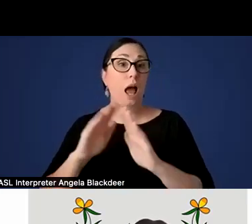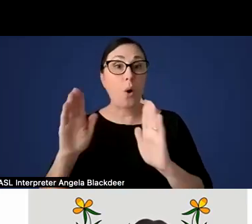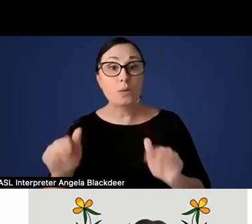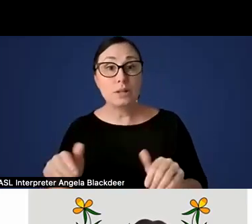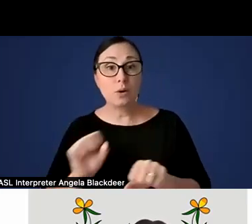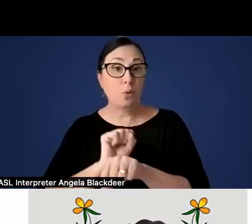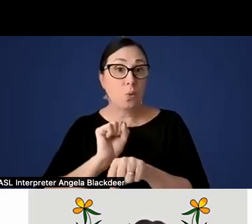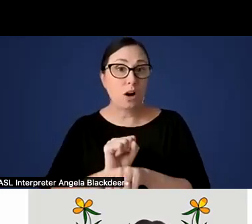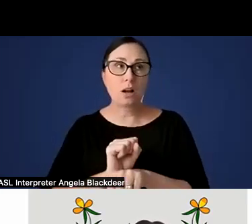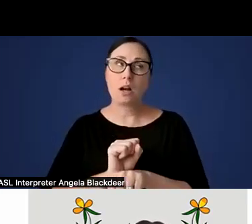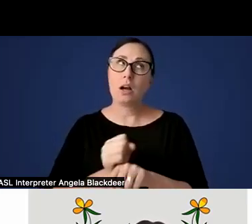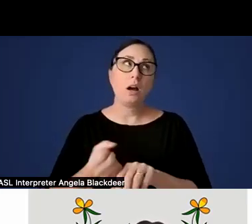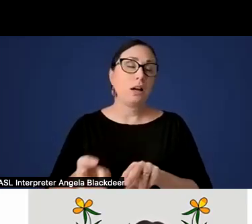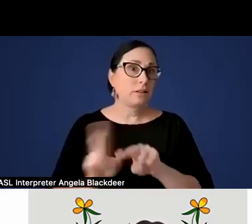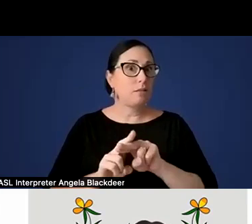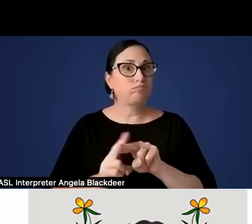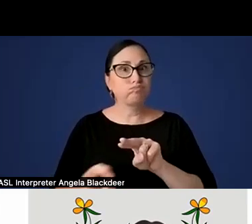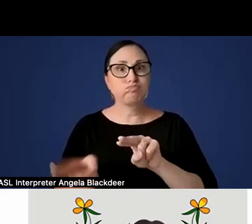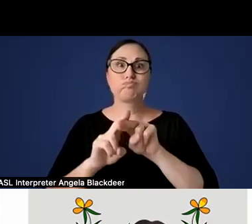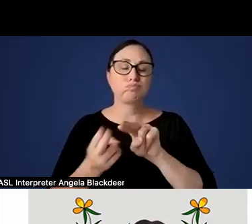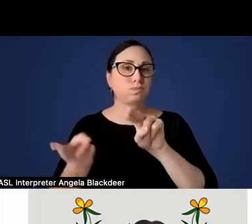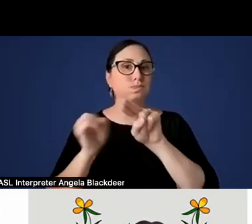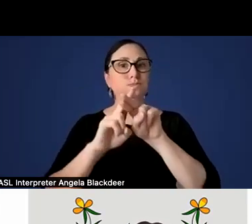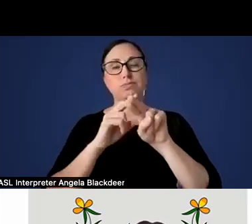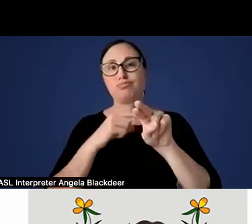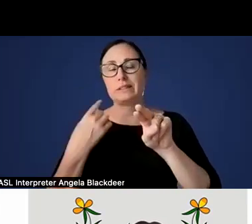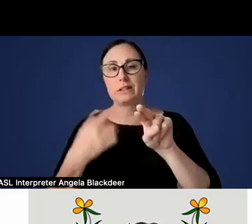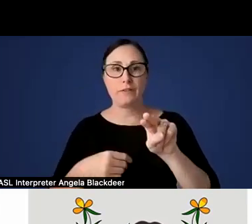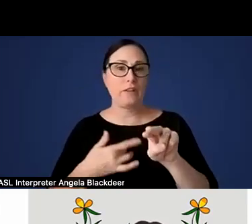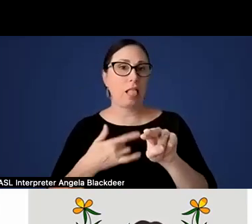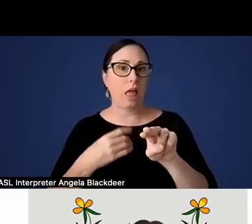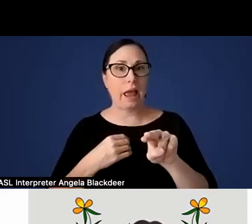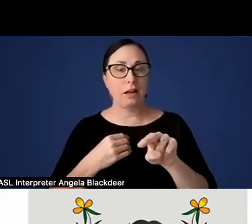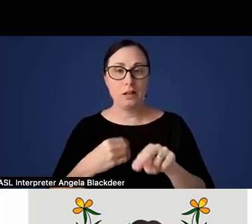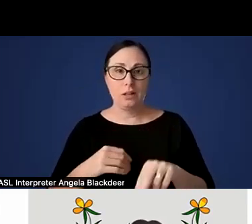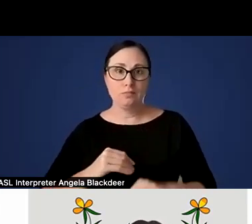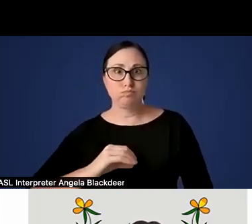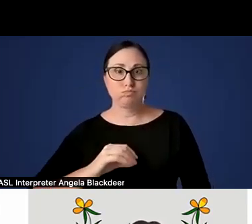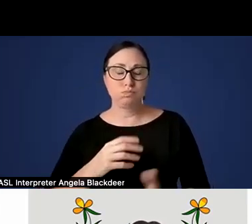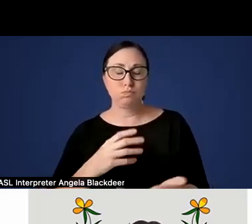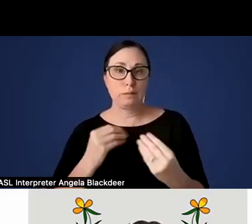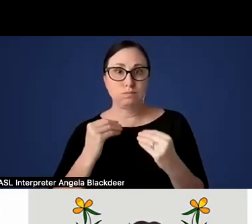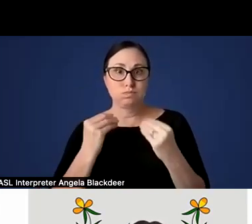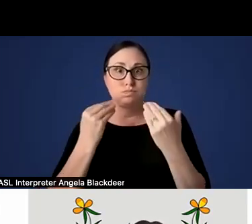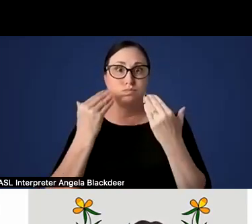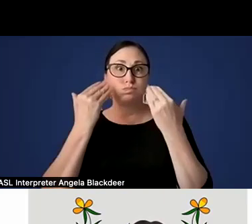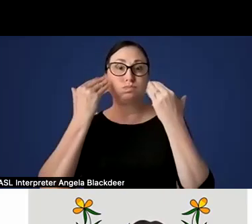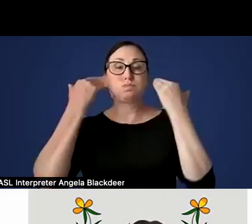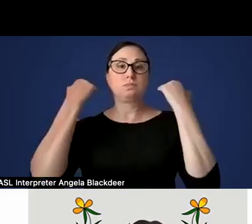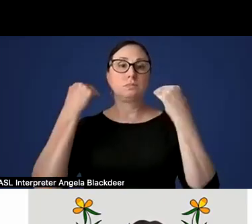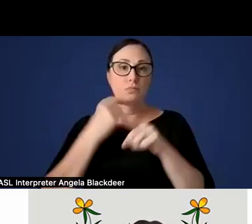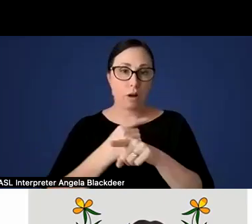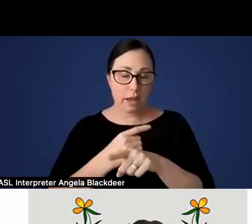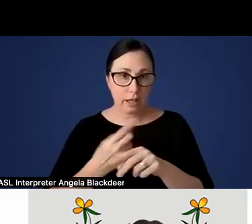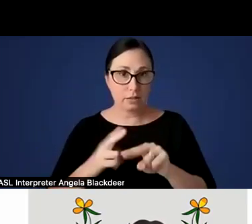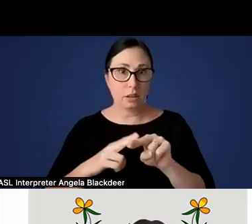like compounds anything that we might be feeling as a human being, as an individual, in our mind, our body, our spirit. And I just